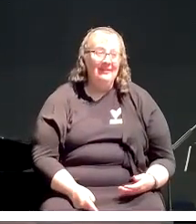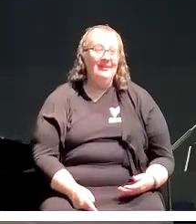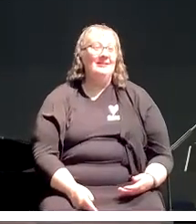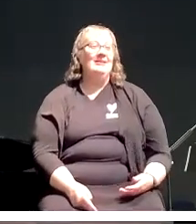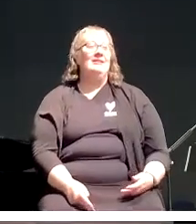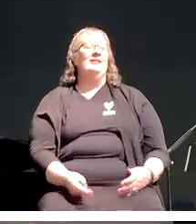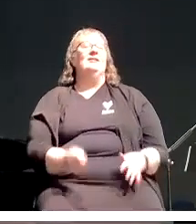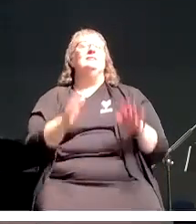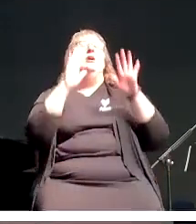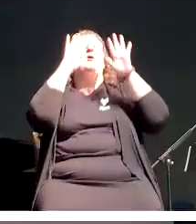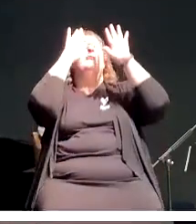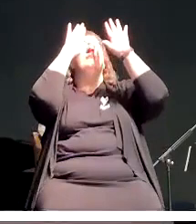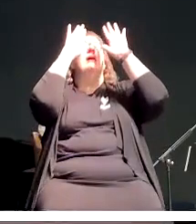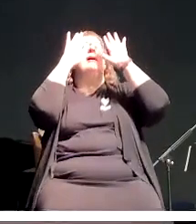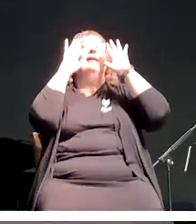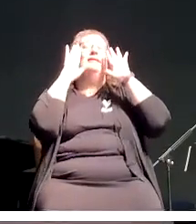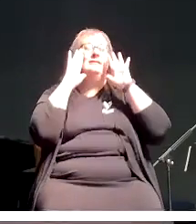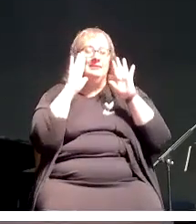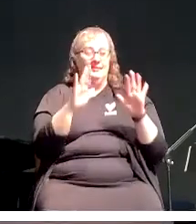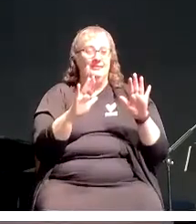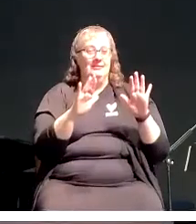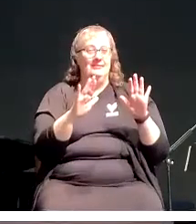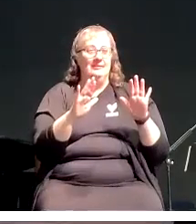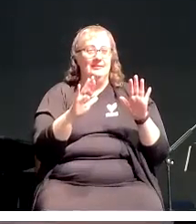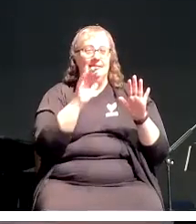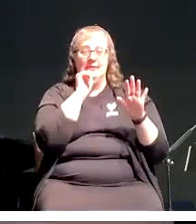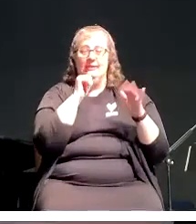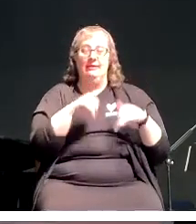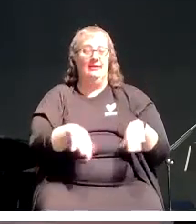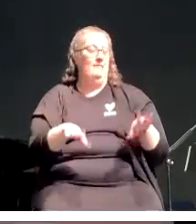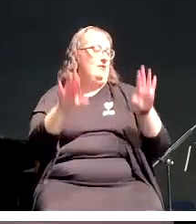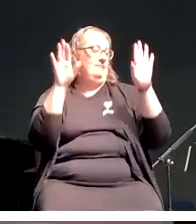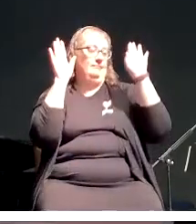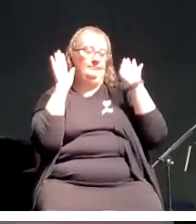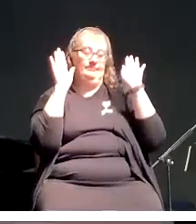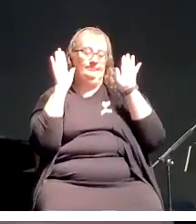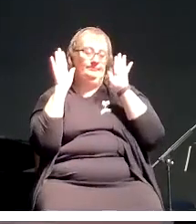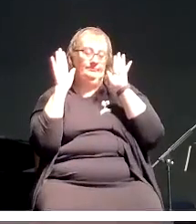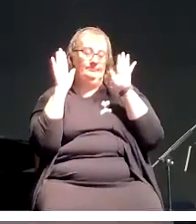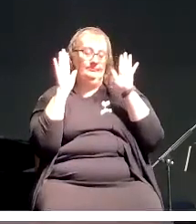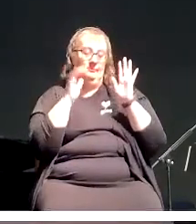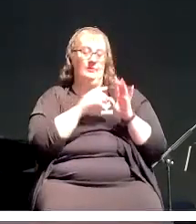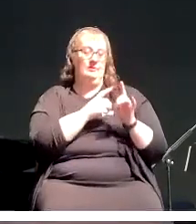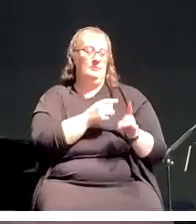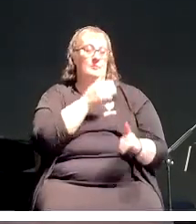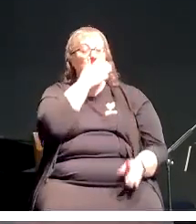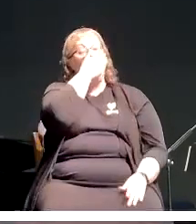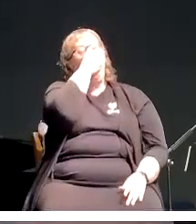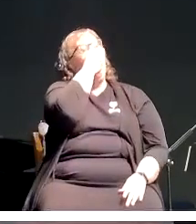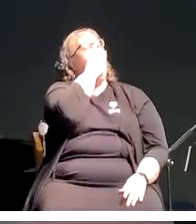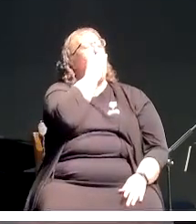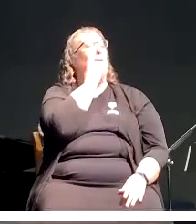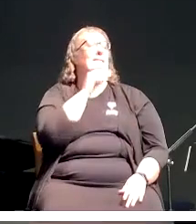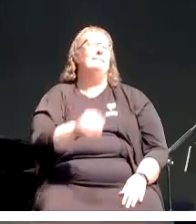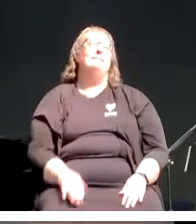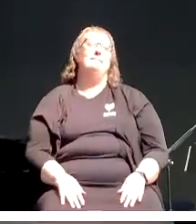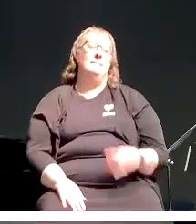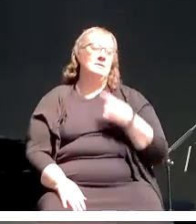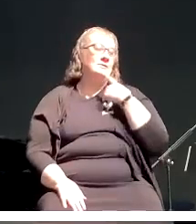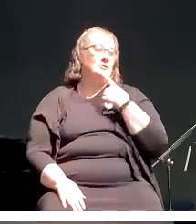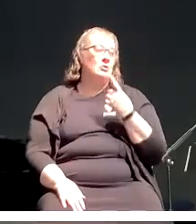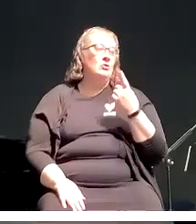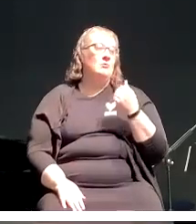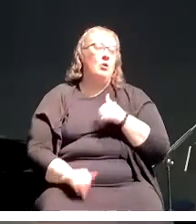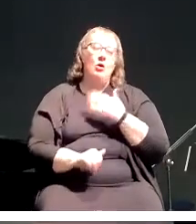It's so amazing that he didn't give up on the disciples. He told them and all